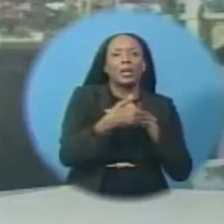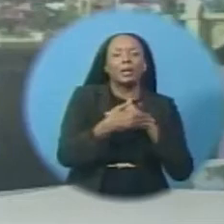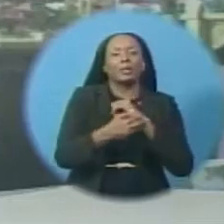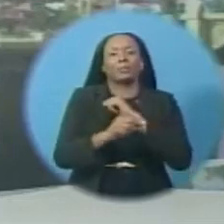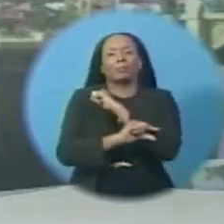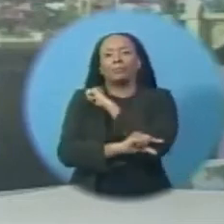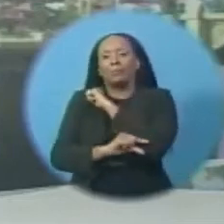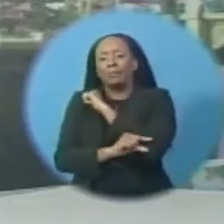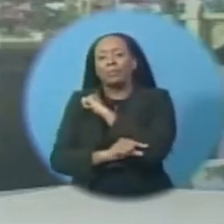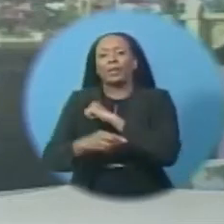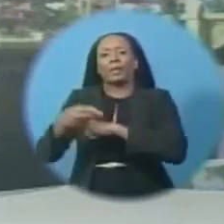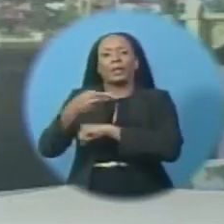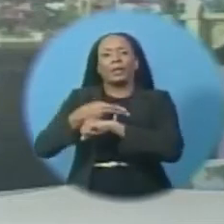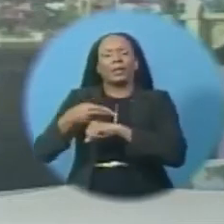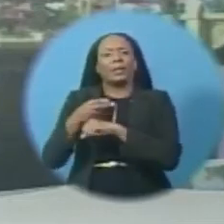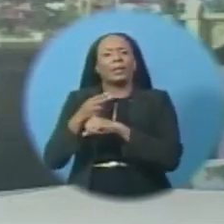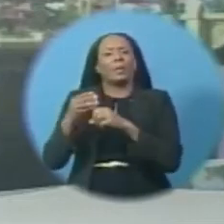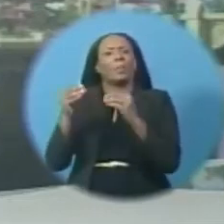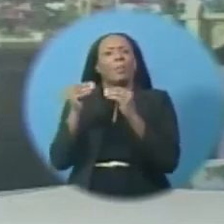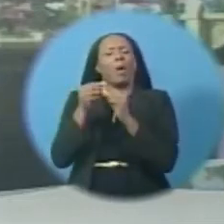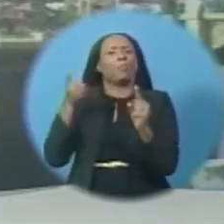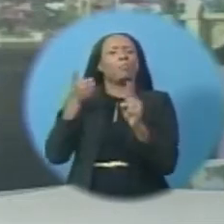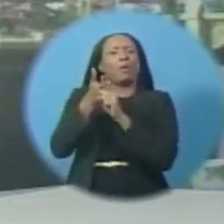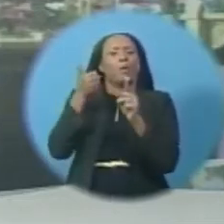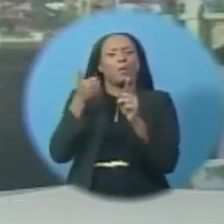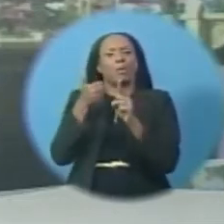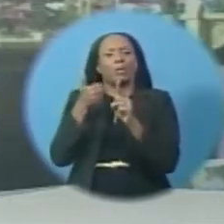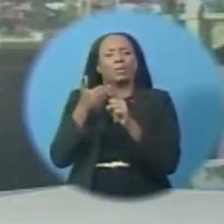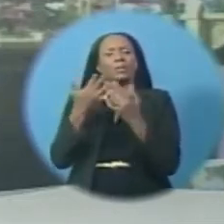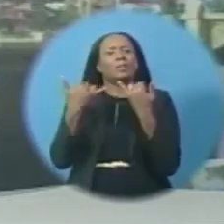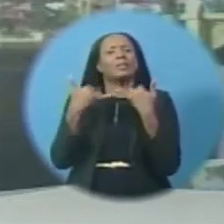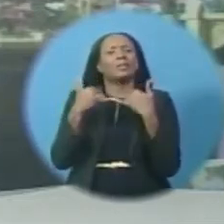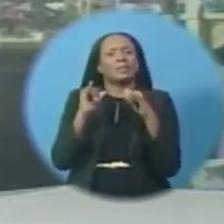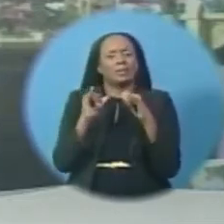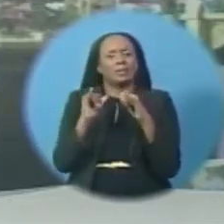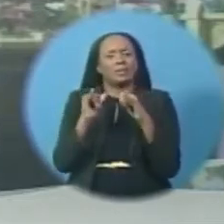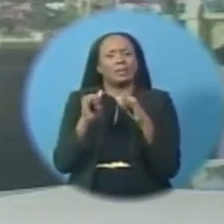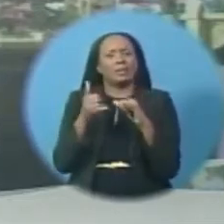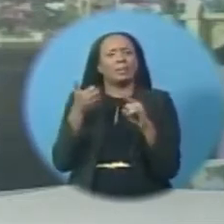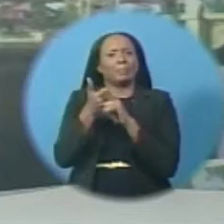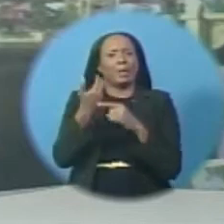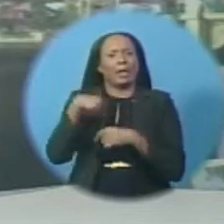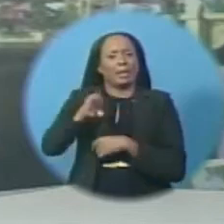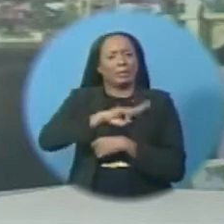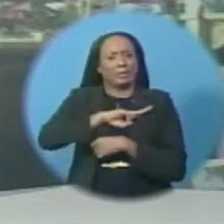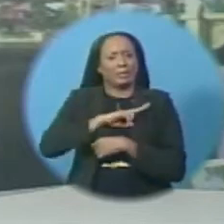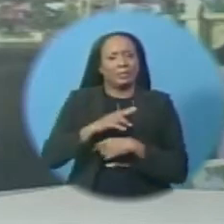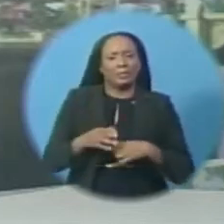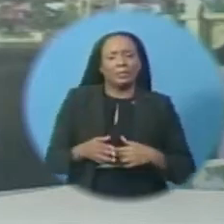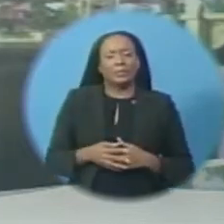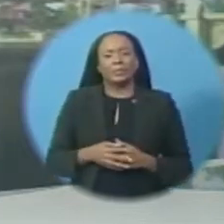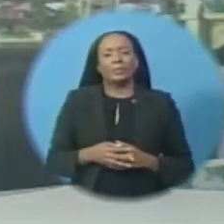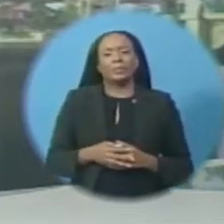Guyana would be affected much worse than Barbados, there will still be significant effects.